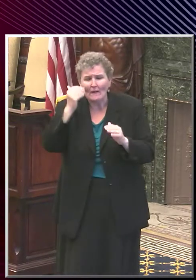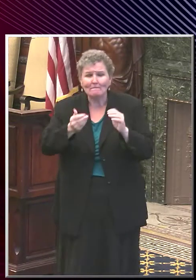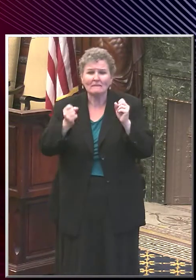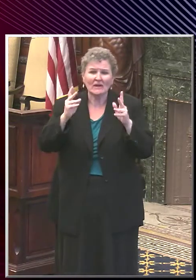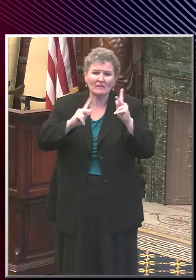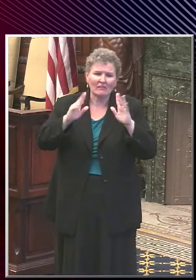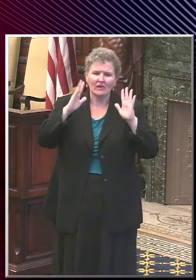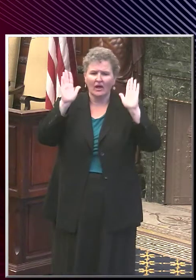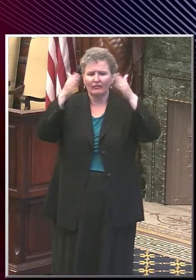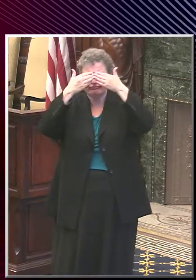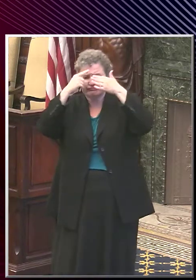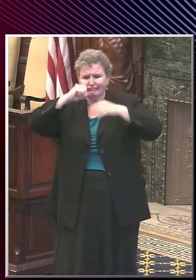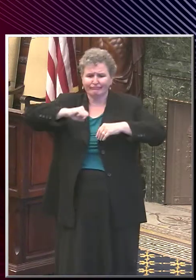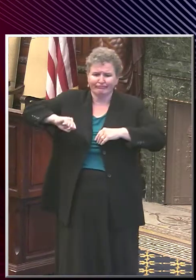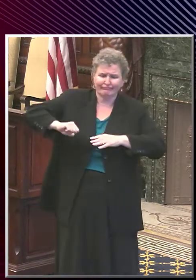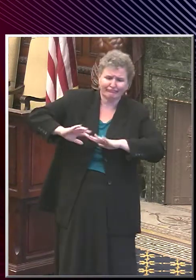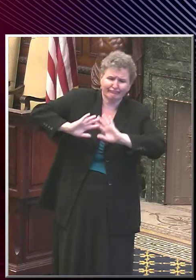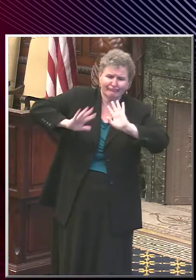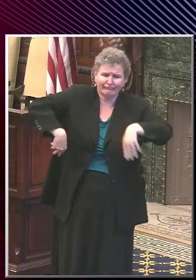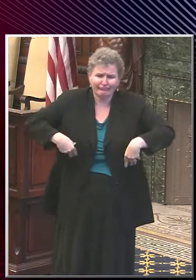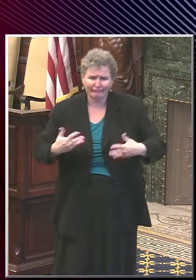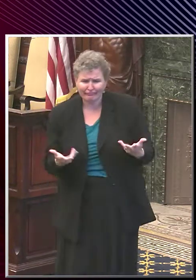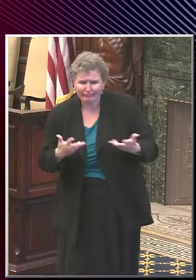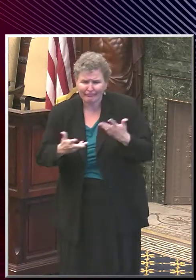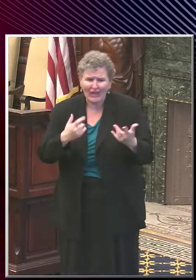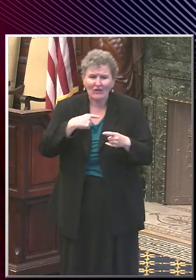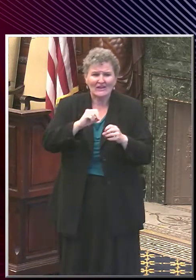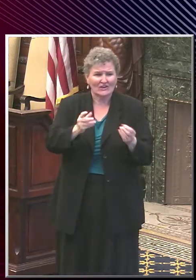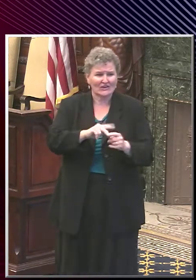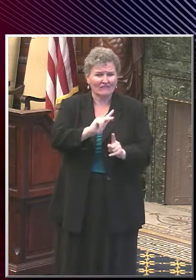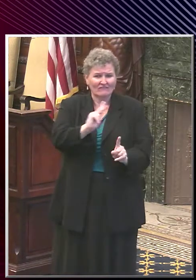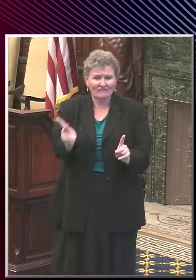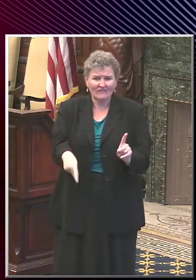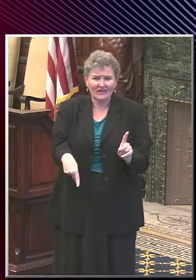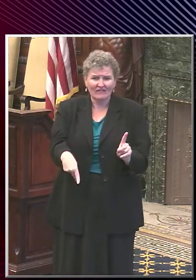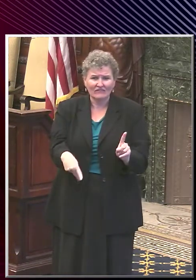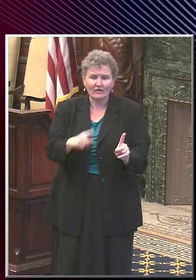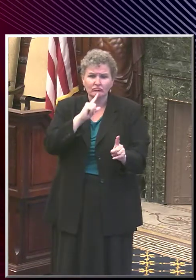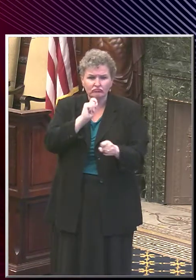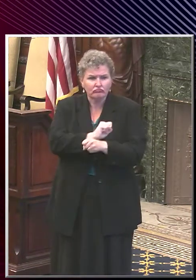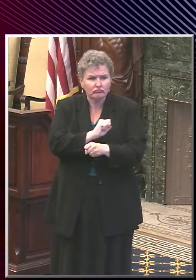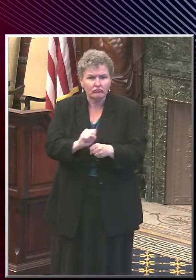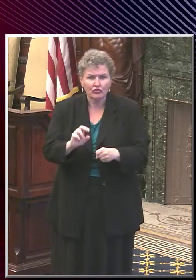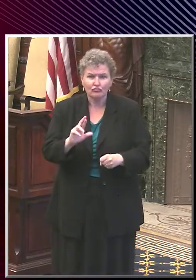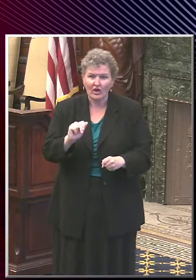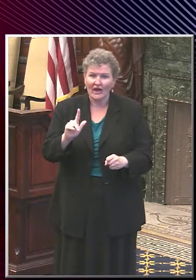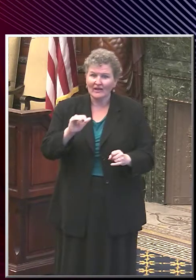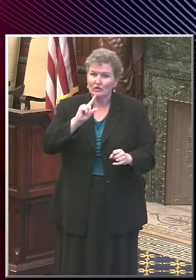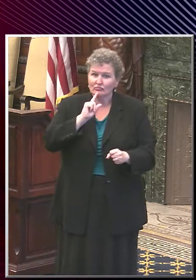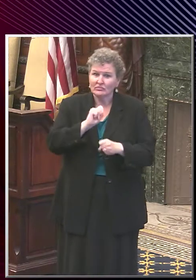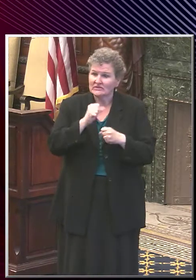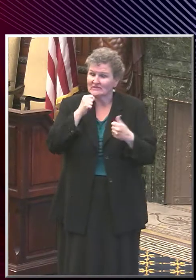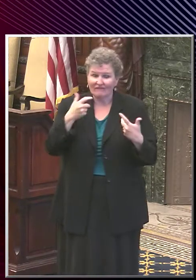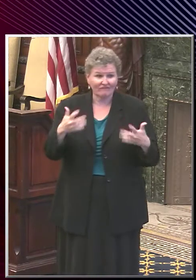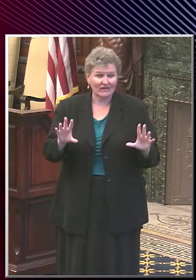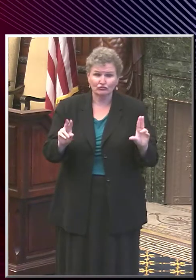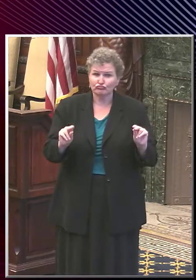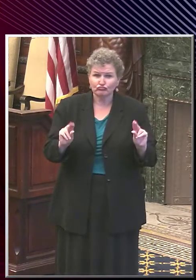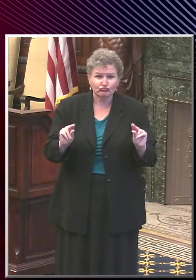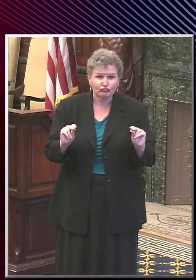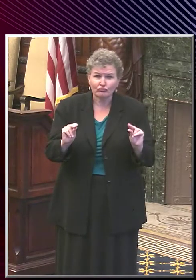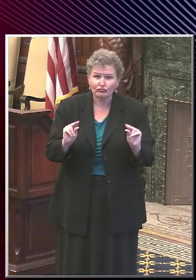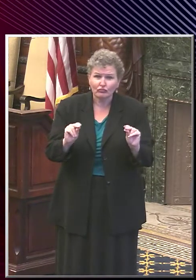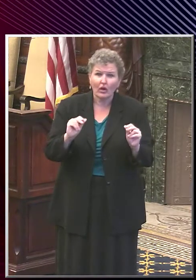Philadelphia are dealing with reality. And the reality is this battle is far from over. So please, avoid parties and large gatherings of any